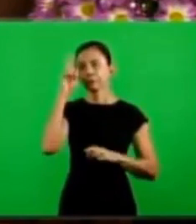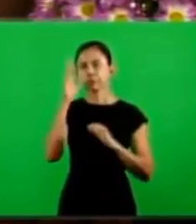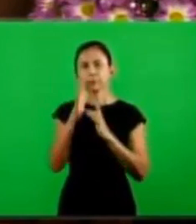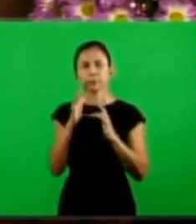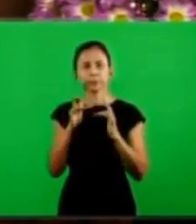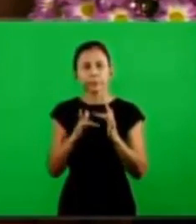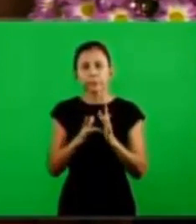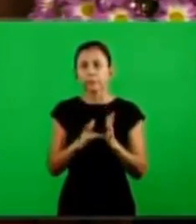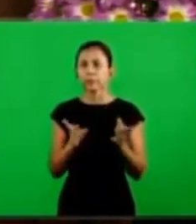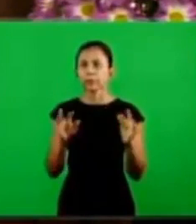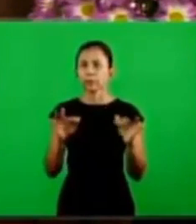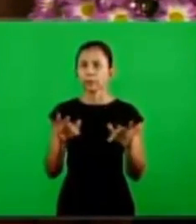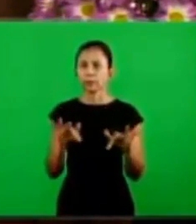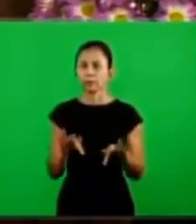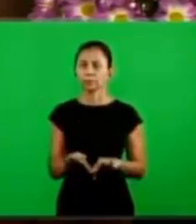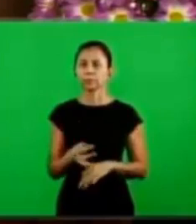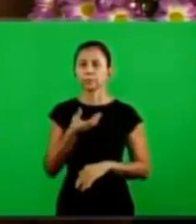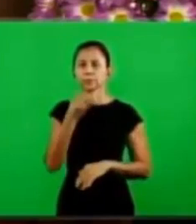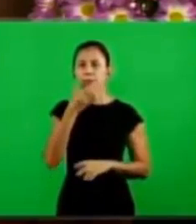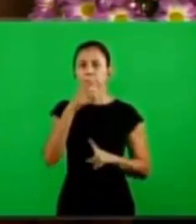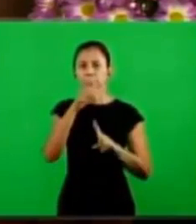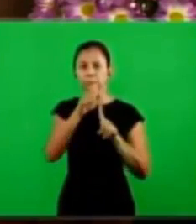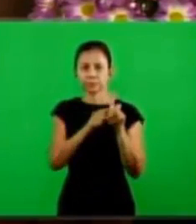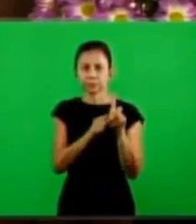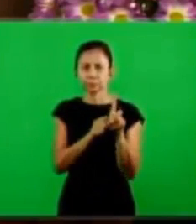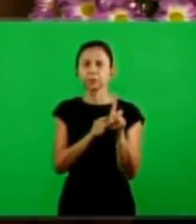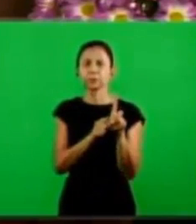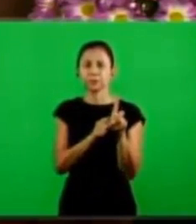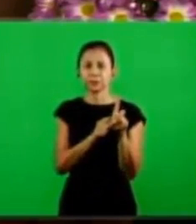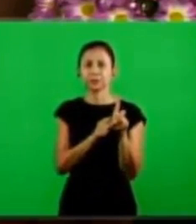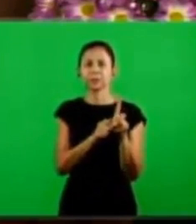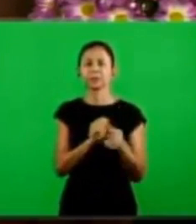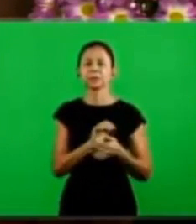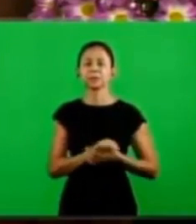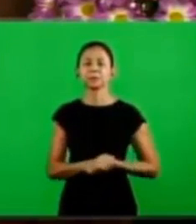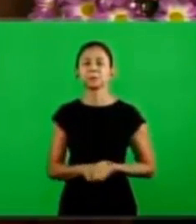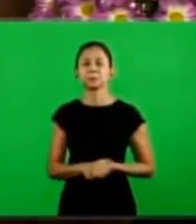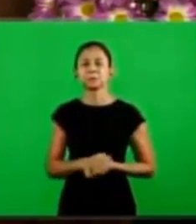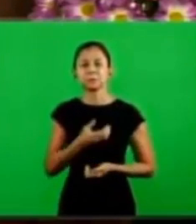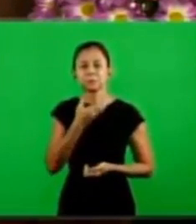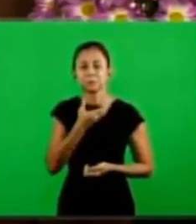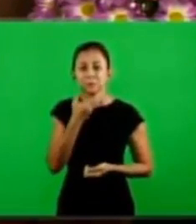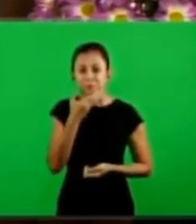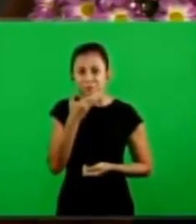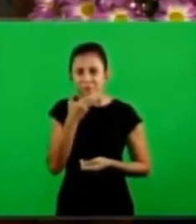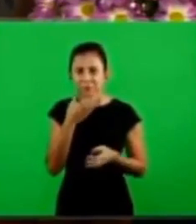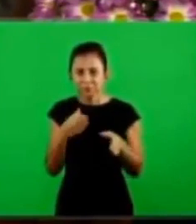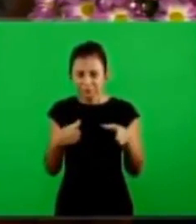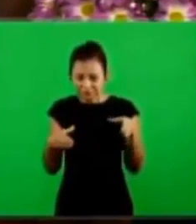We need to focus on historic, prophetic Jesus, not a historic Jesus.